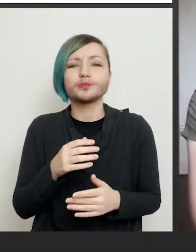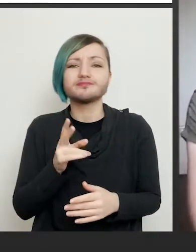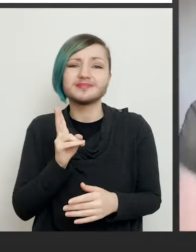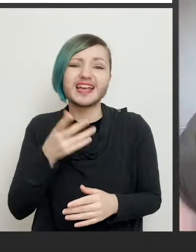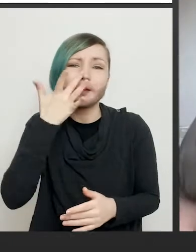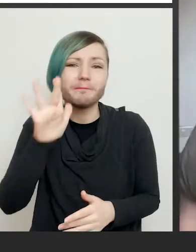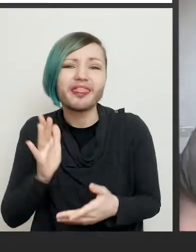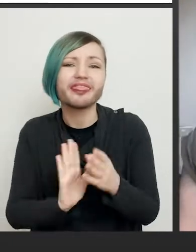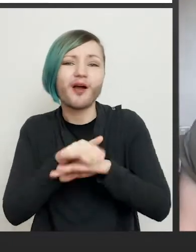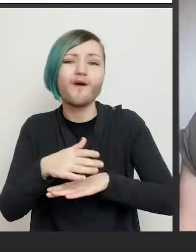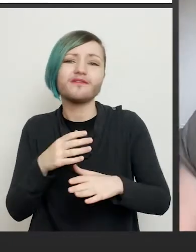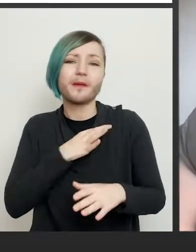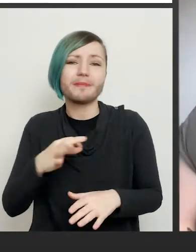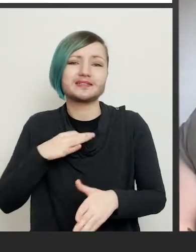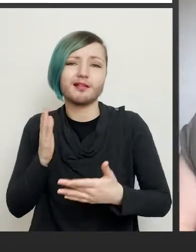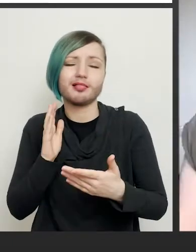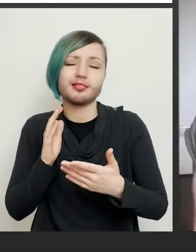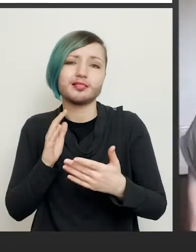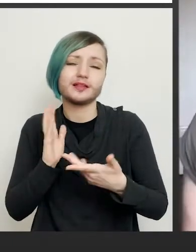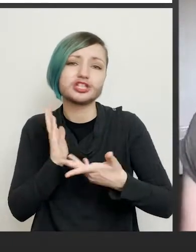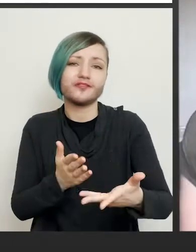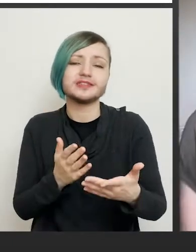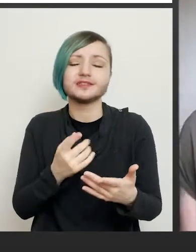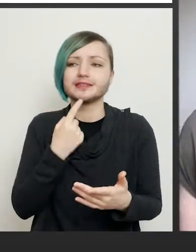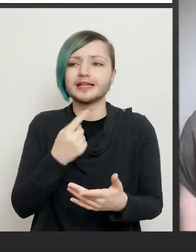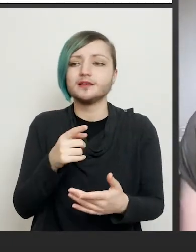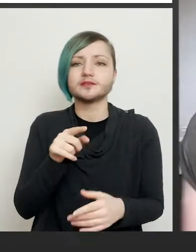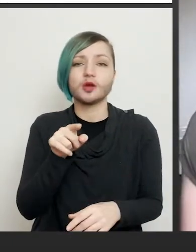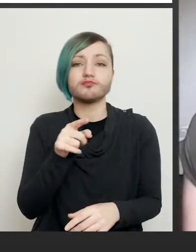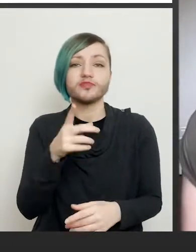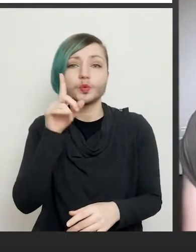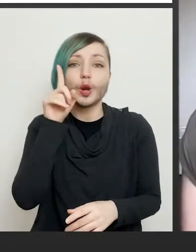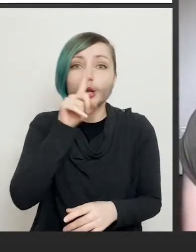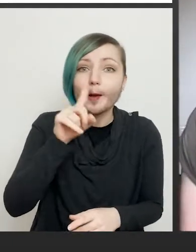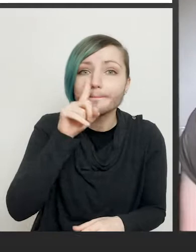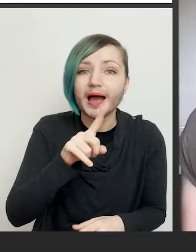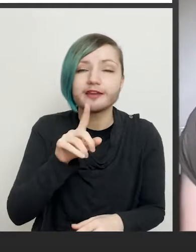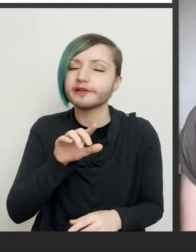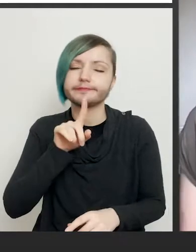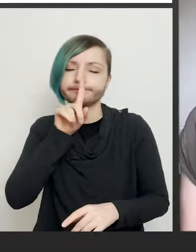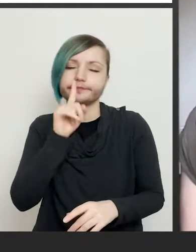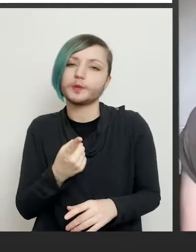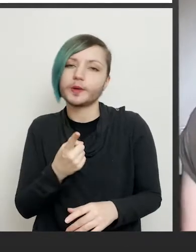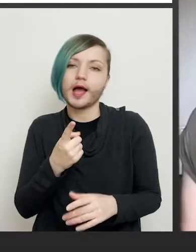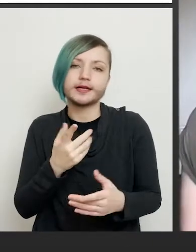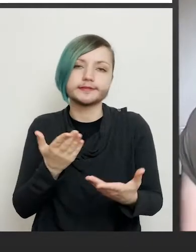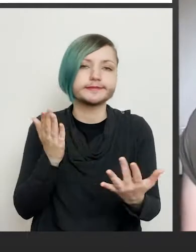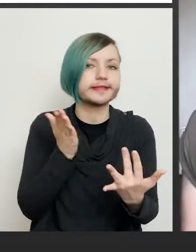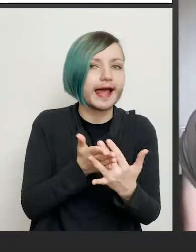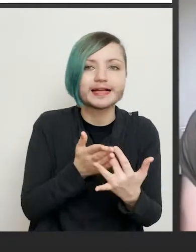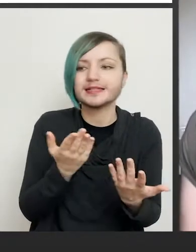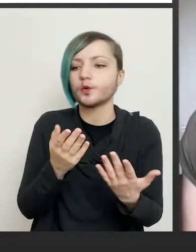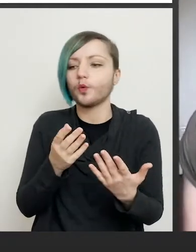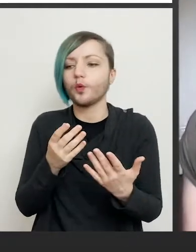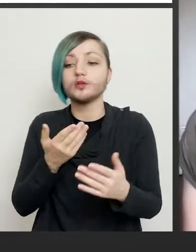around services, that unless you are binary, or that you sign up to the full transition process, so through hormones and